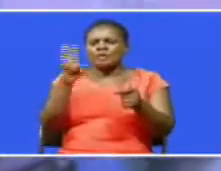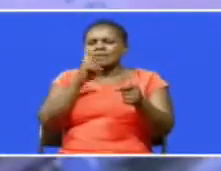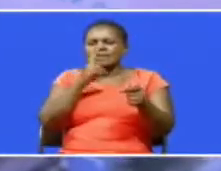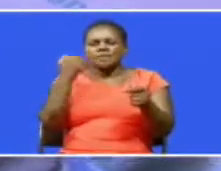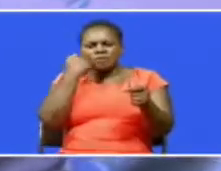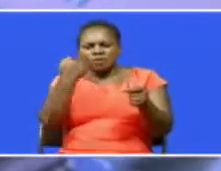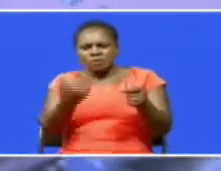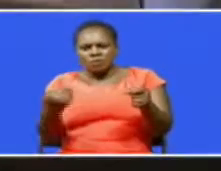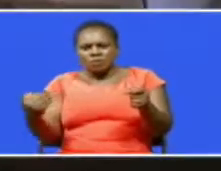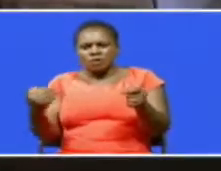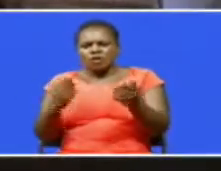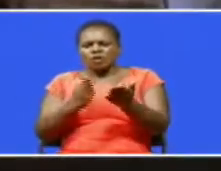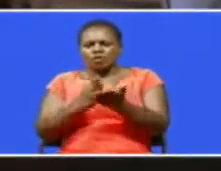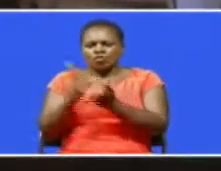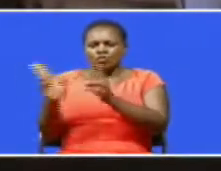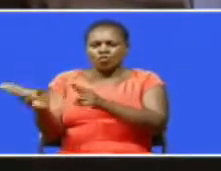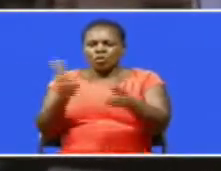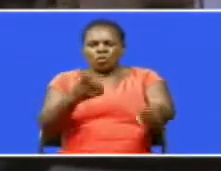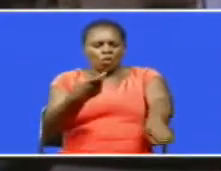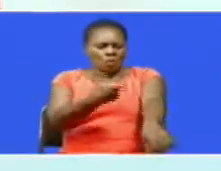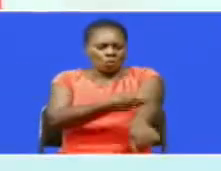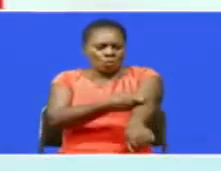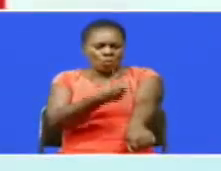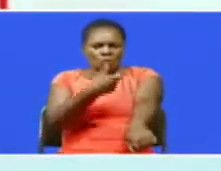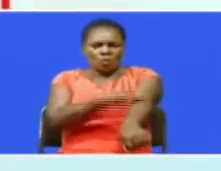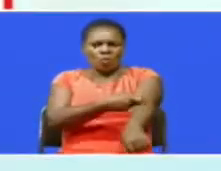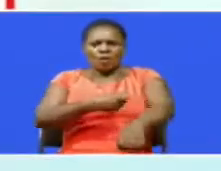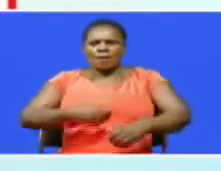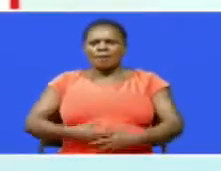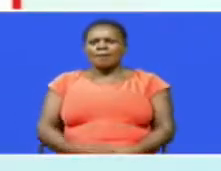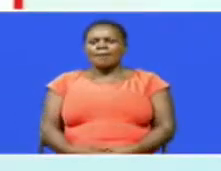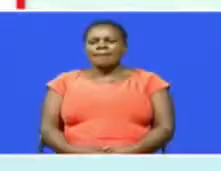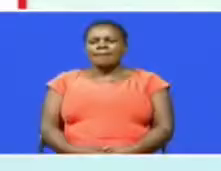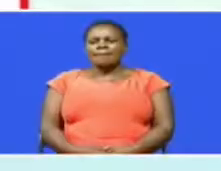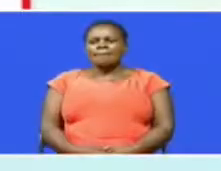diseases through routine immunizations.